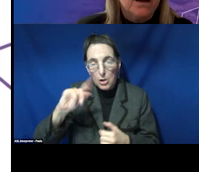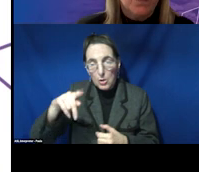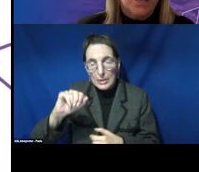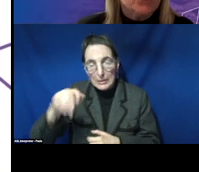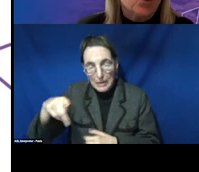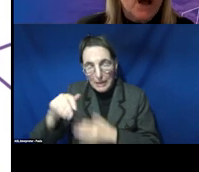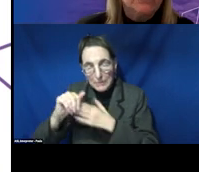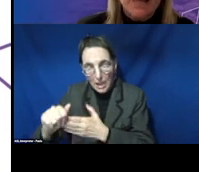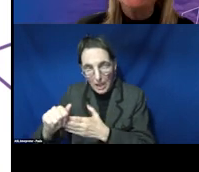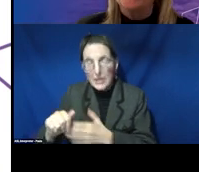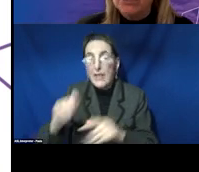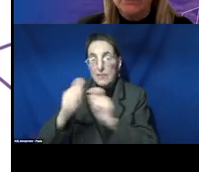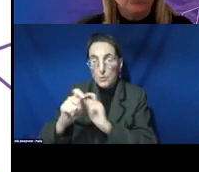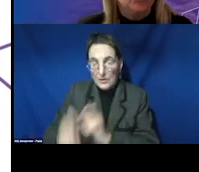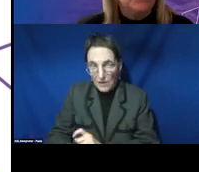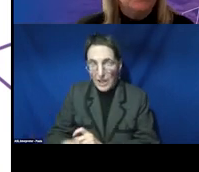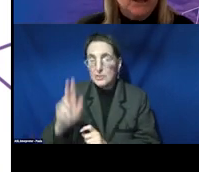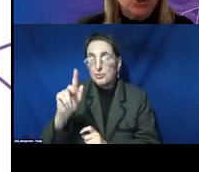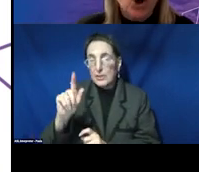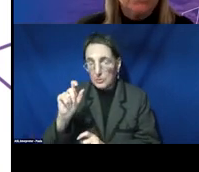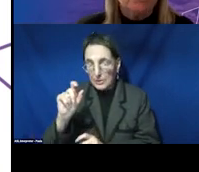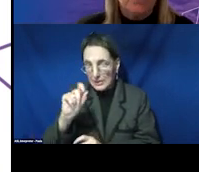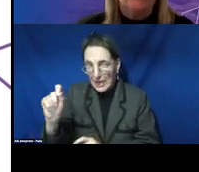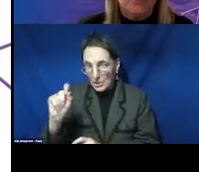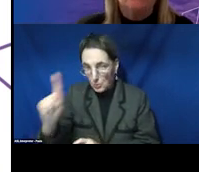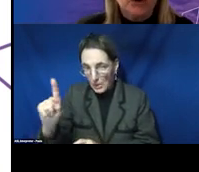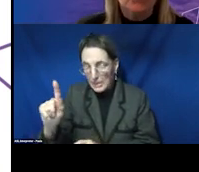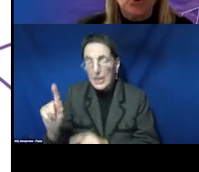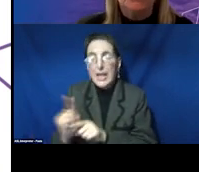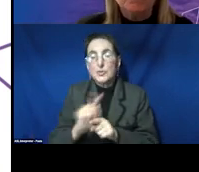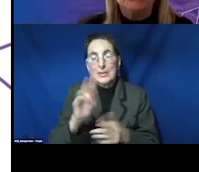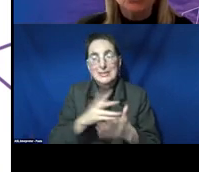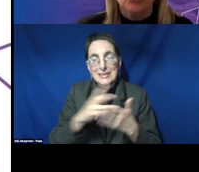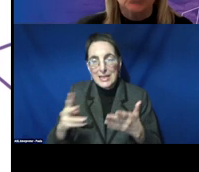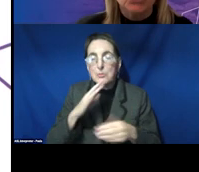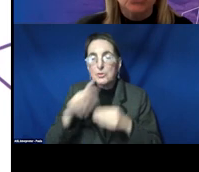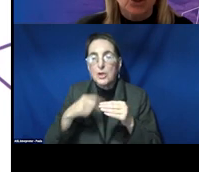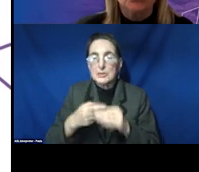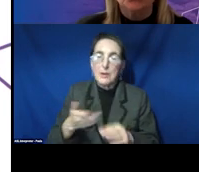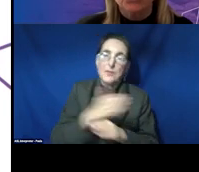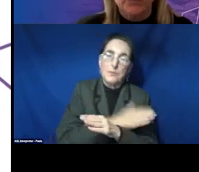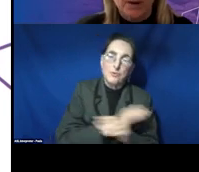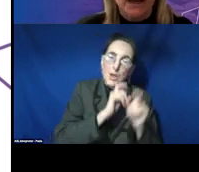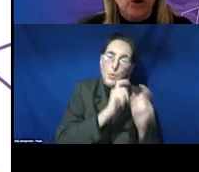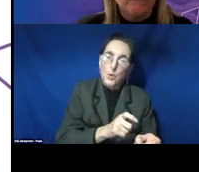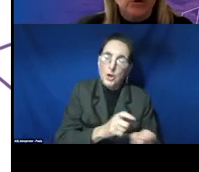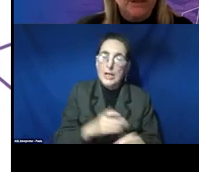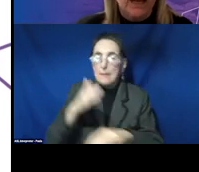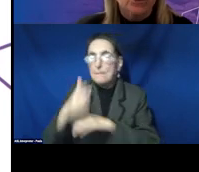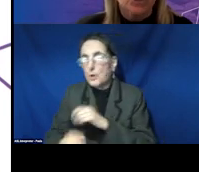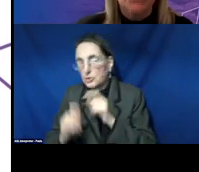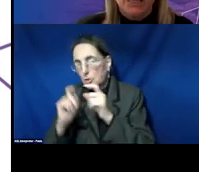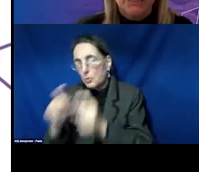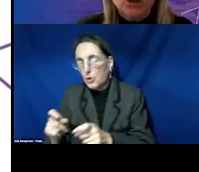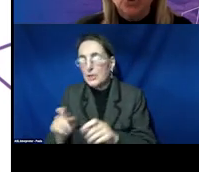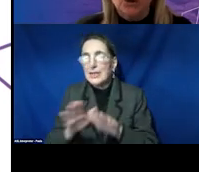23-1, as well as the table that talks about the pre-award and post-award disclosures for the biographical